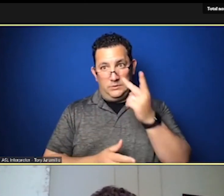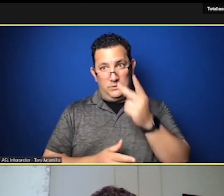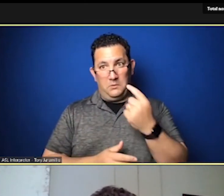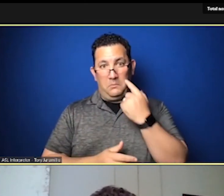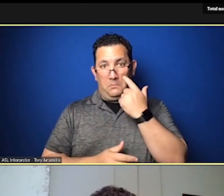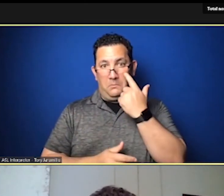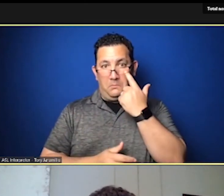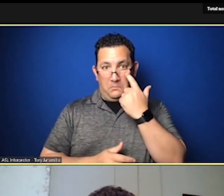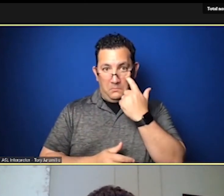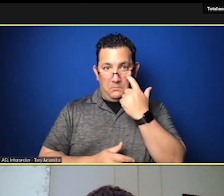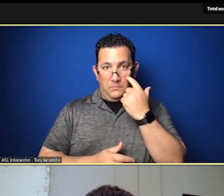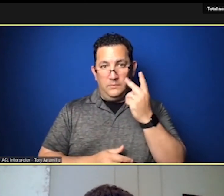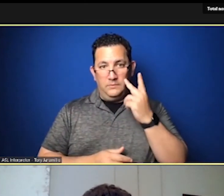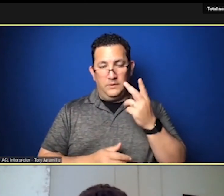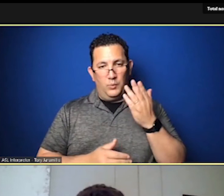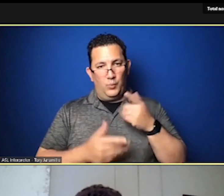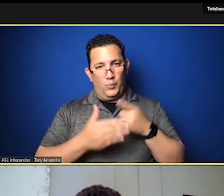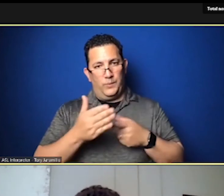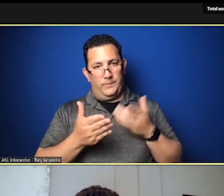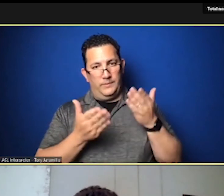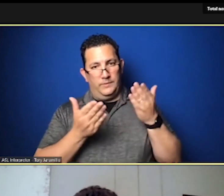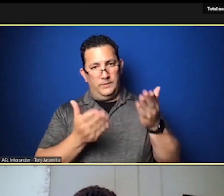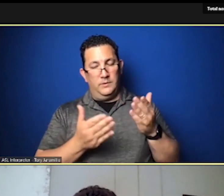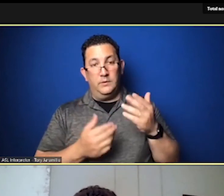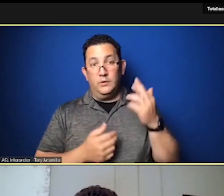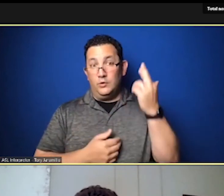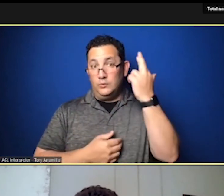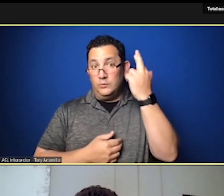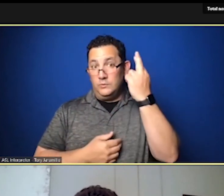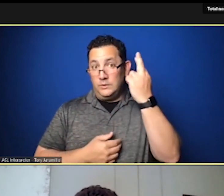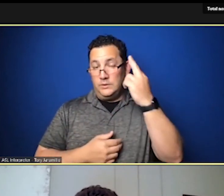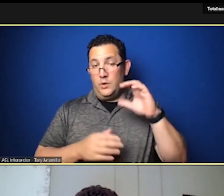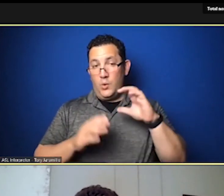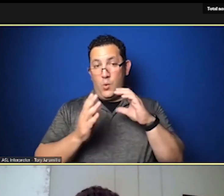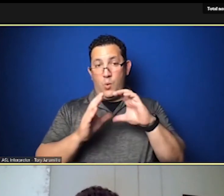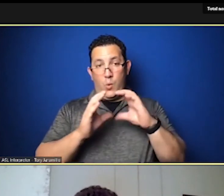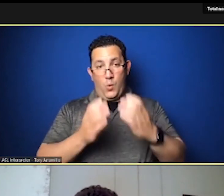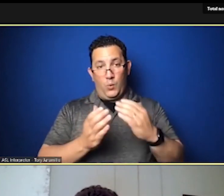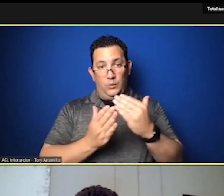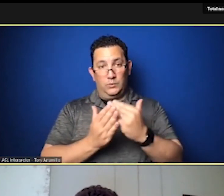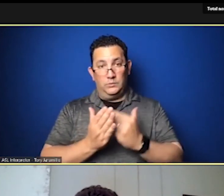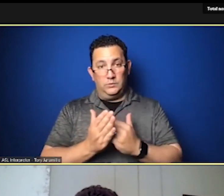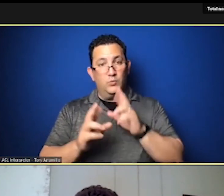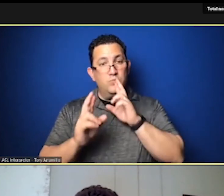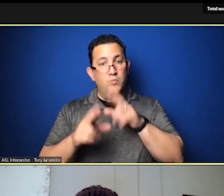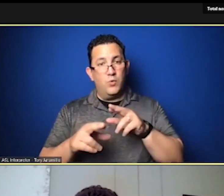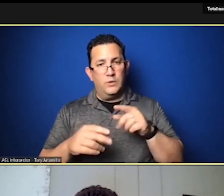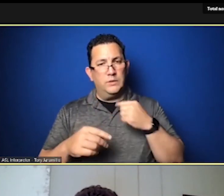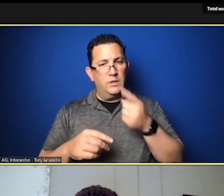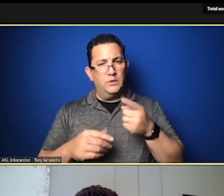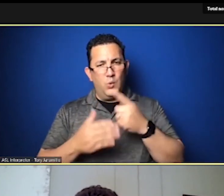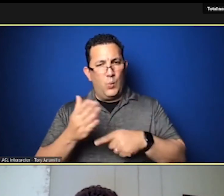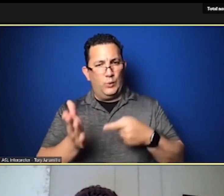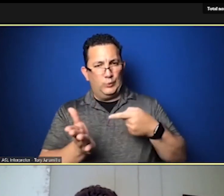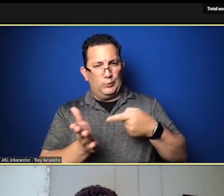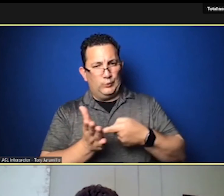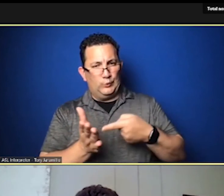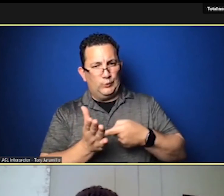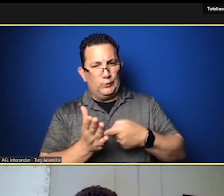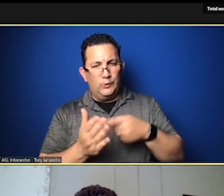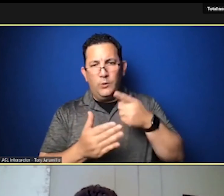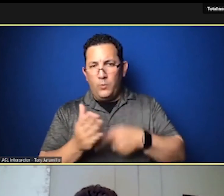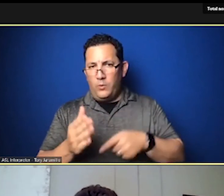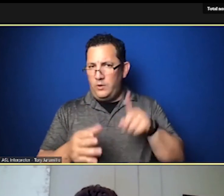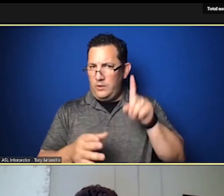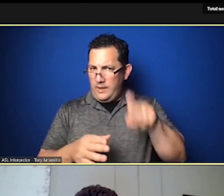what it has on there. Because on that course report, it'll tell you what's due and what you have to do, and